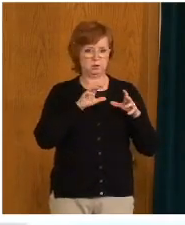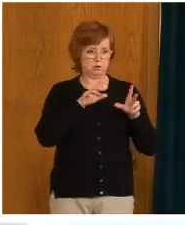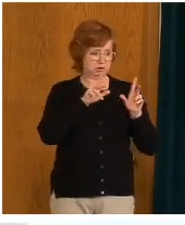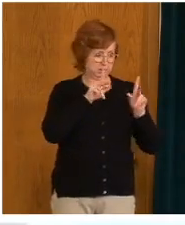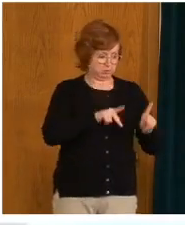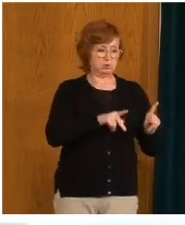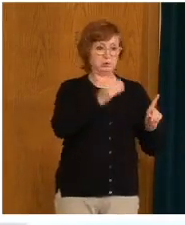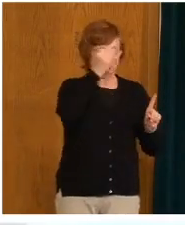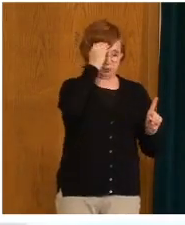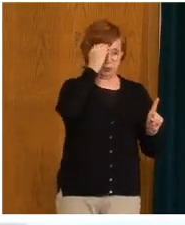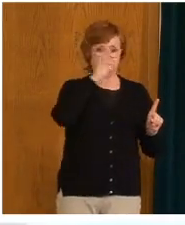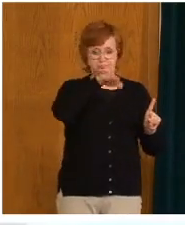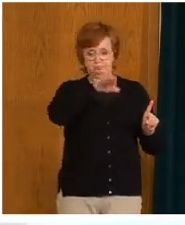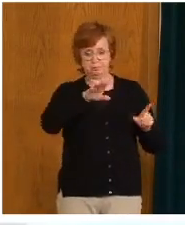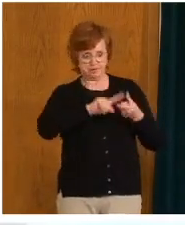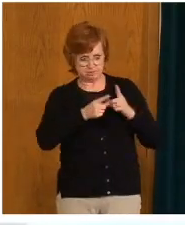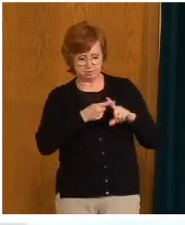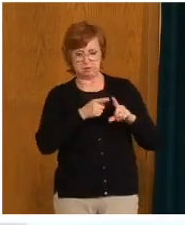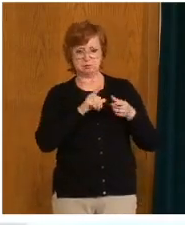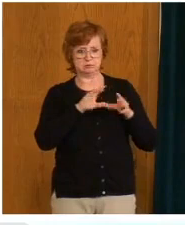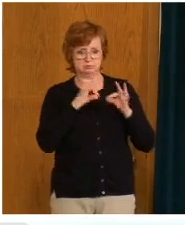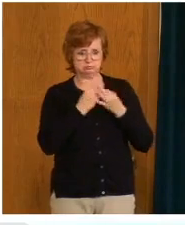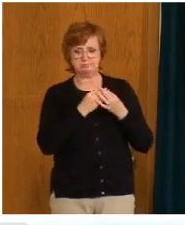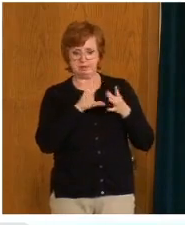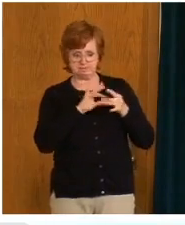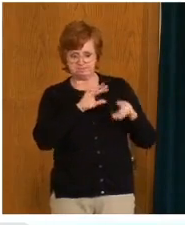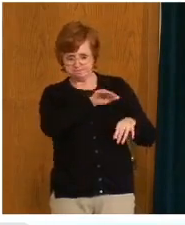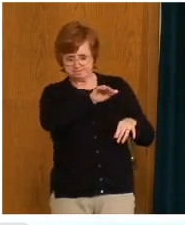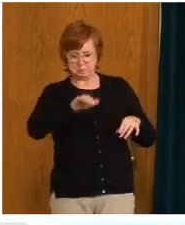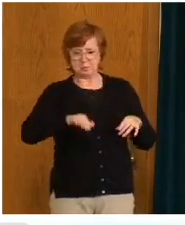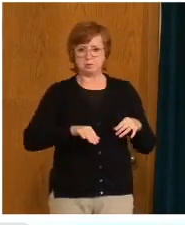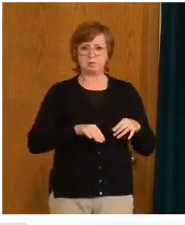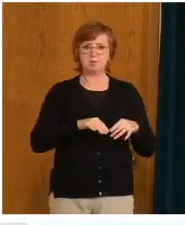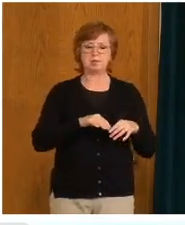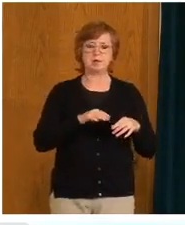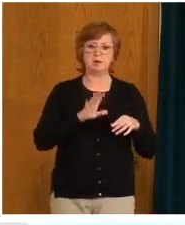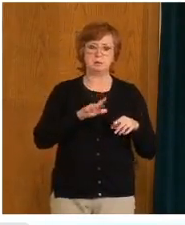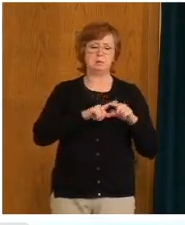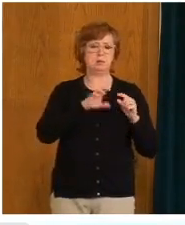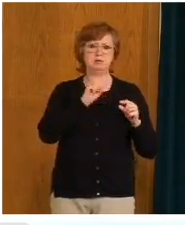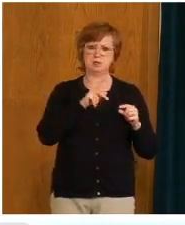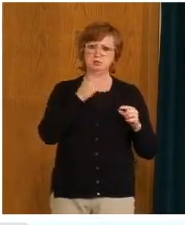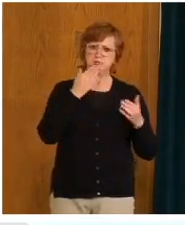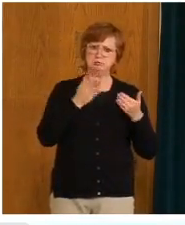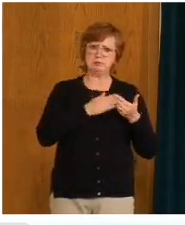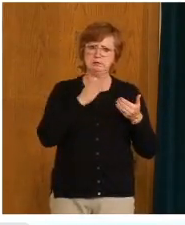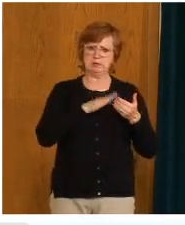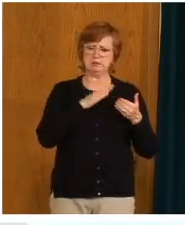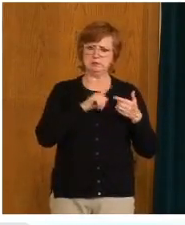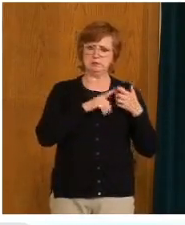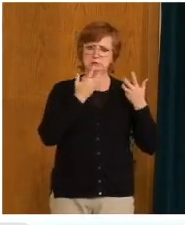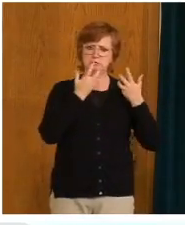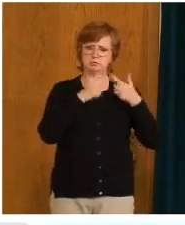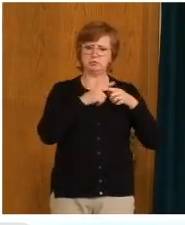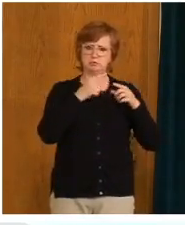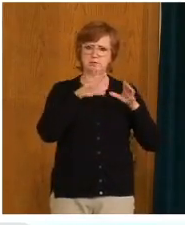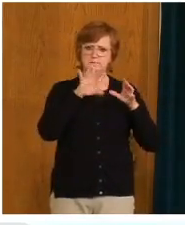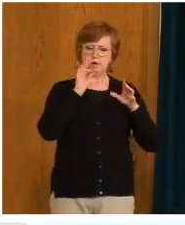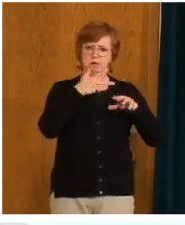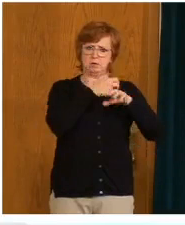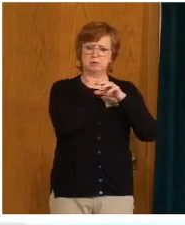where vaccines are available. So convenience has never been better in Saskatchewan, but it's just being aware of